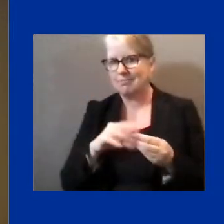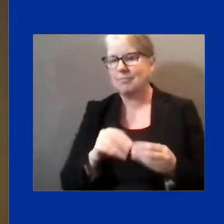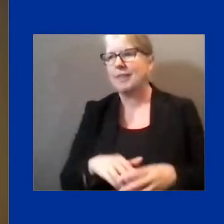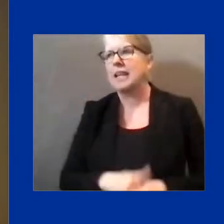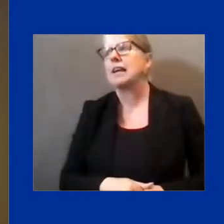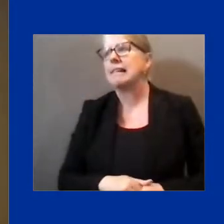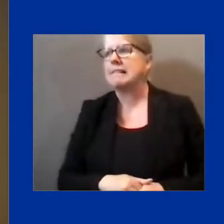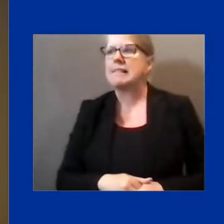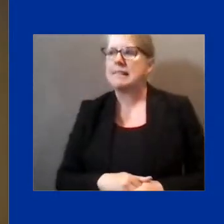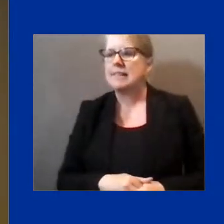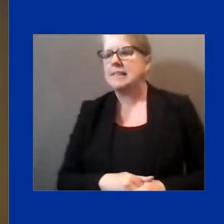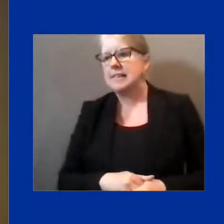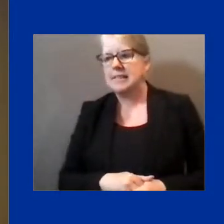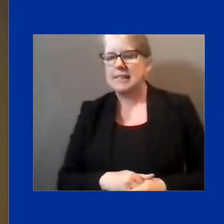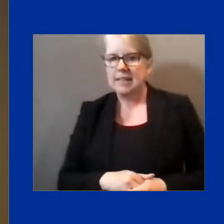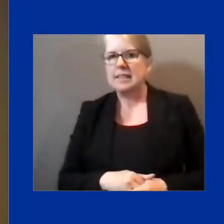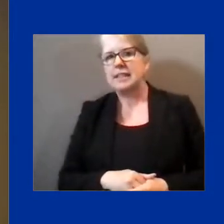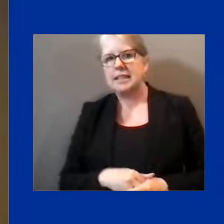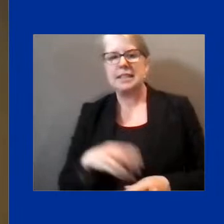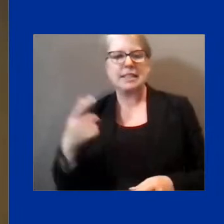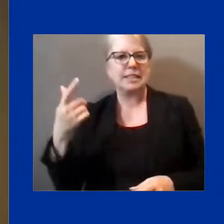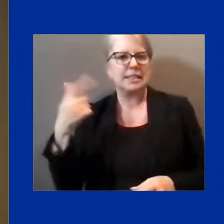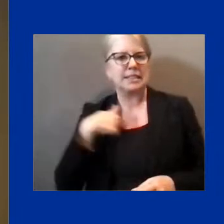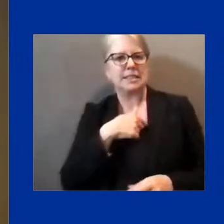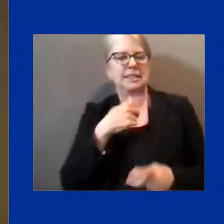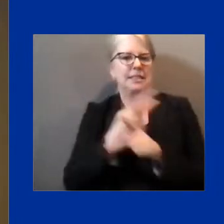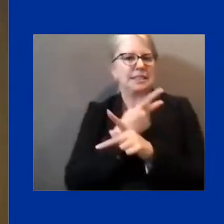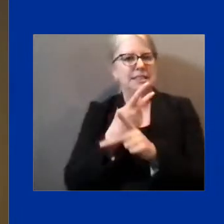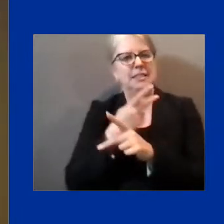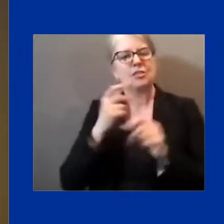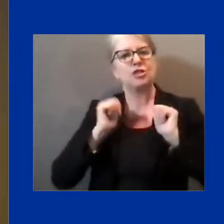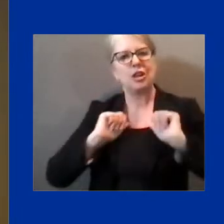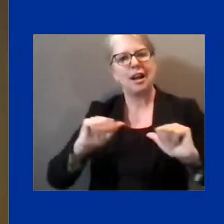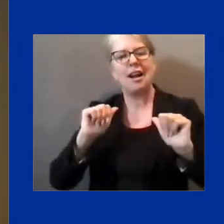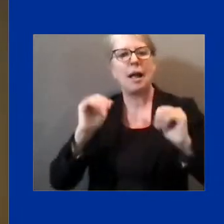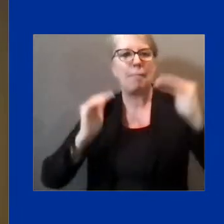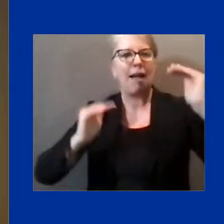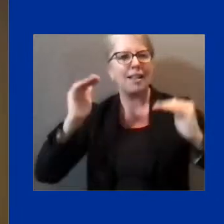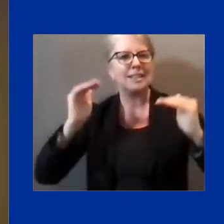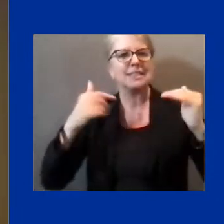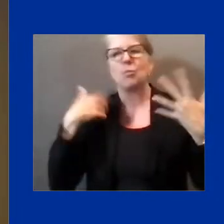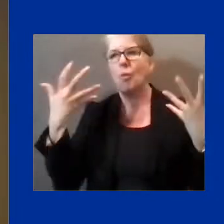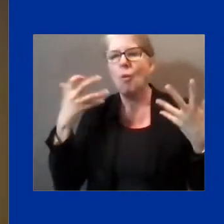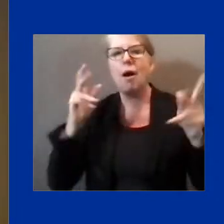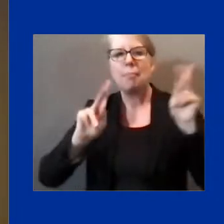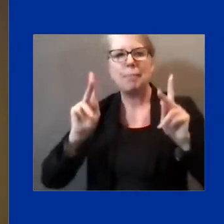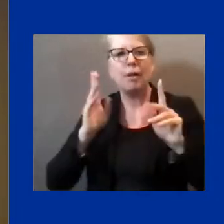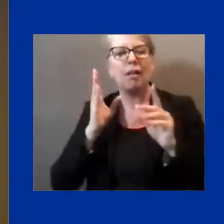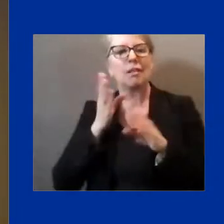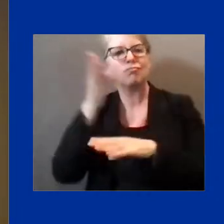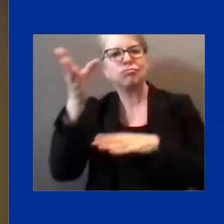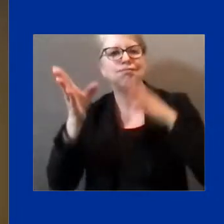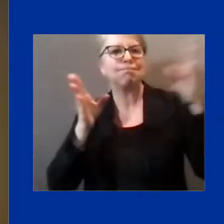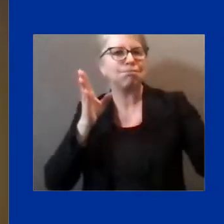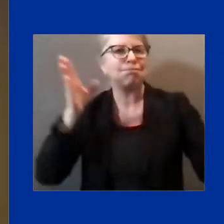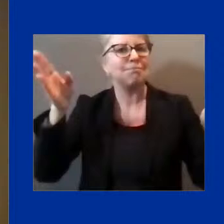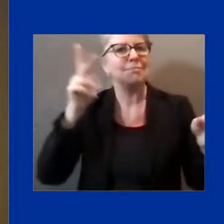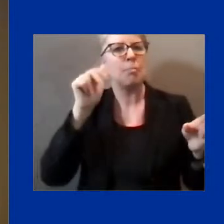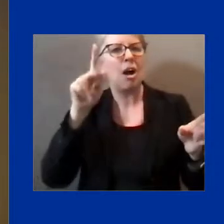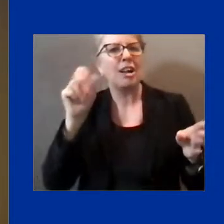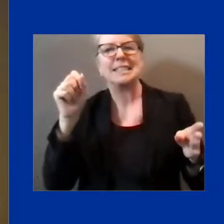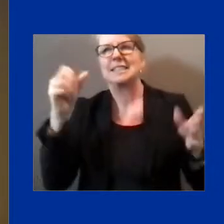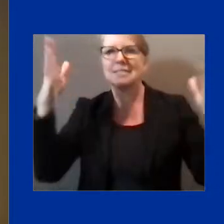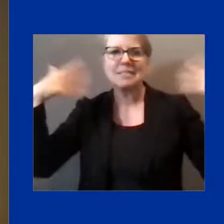be balanced in our approach. We want people to use parks. We want people to do that for the mental